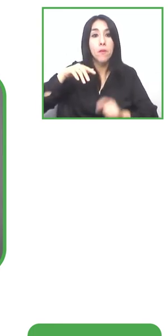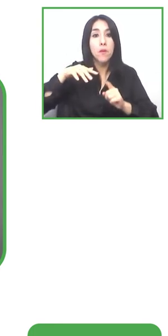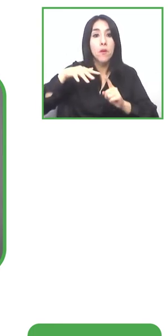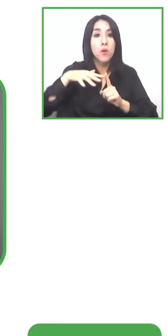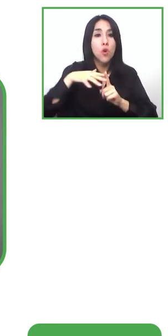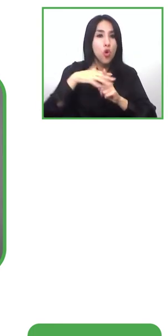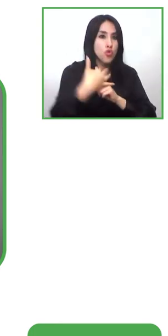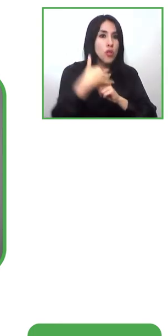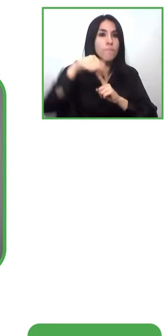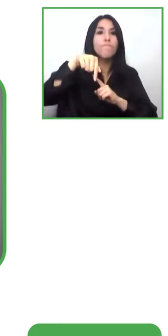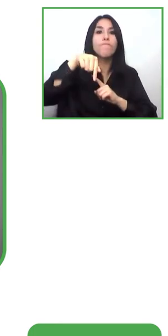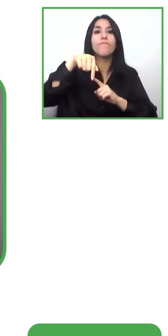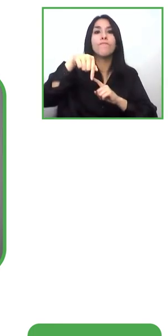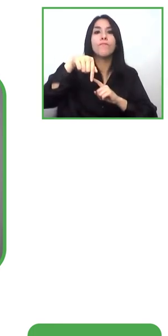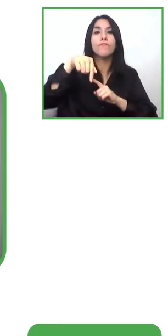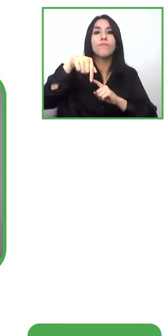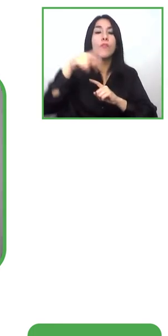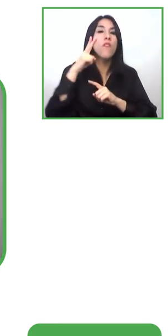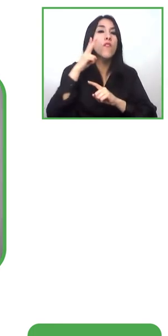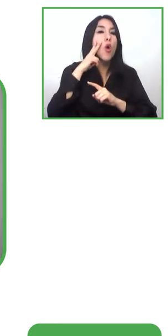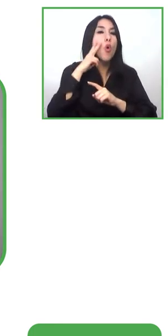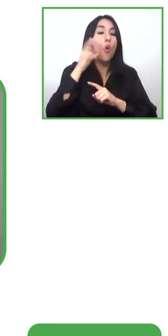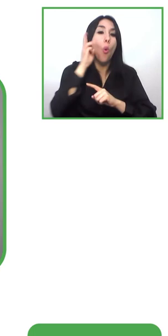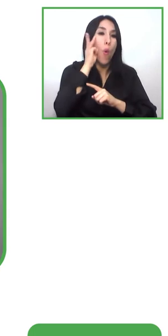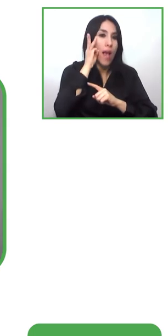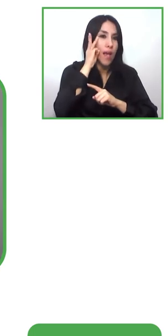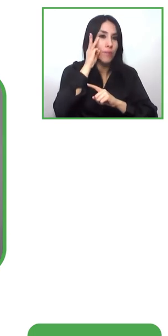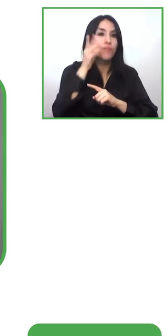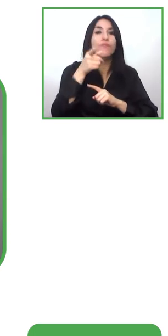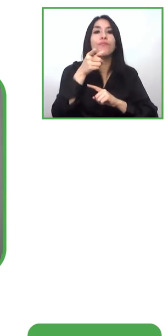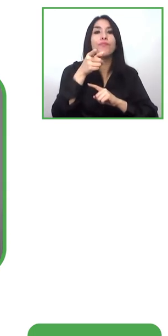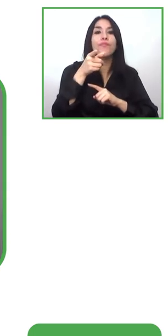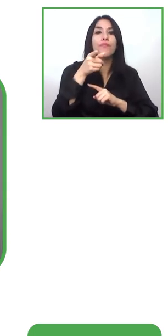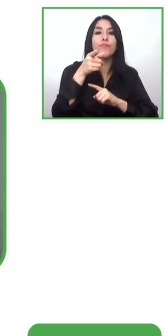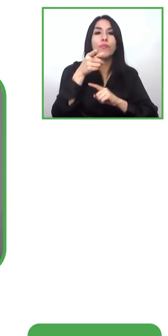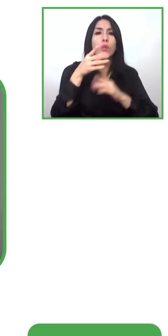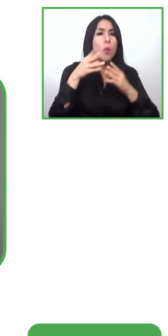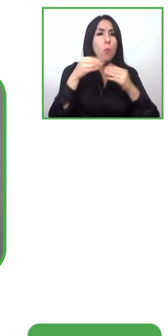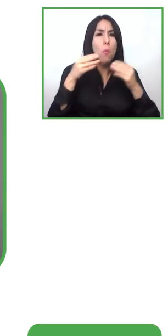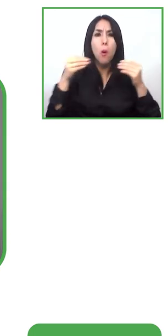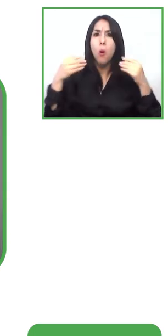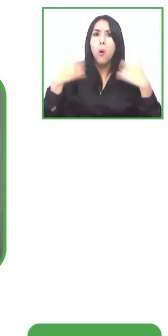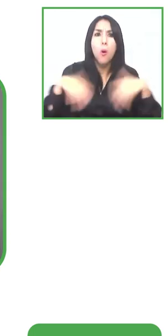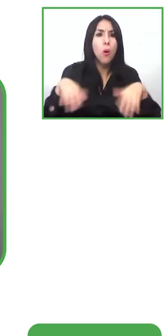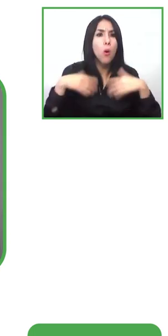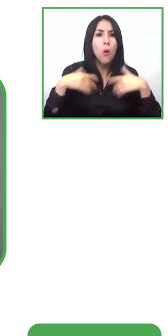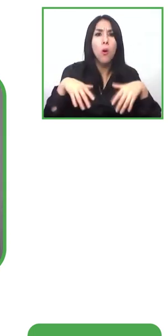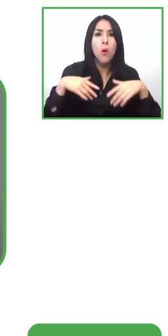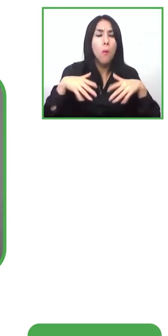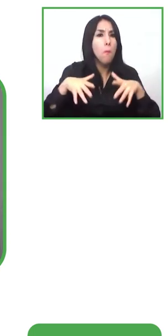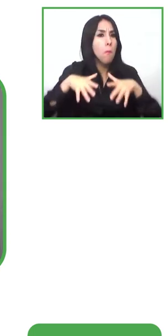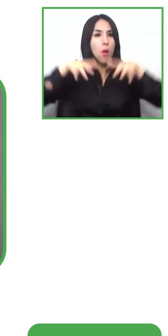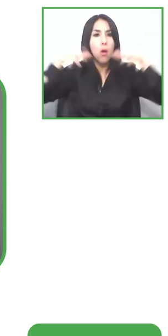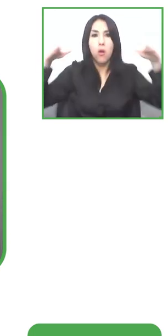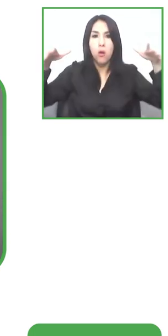step to recover our clients and to be more well known by everyone. And the